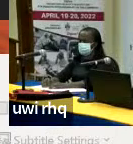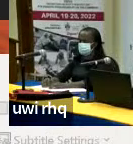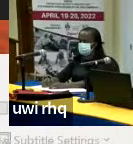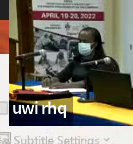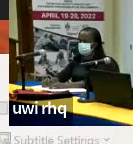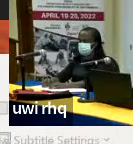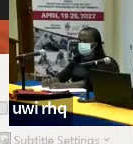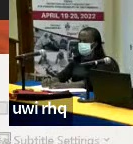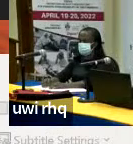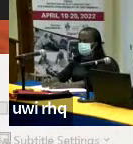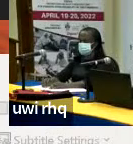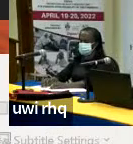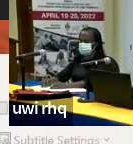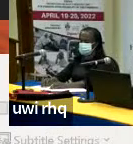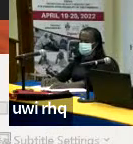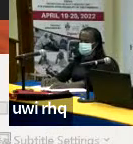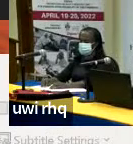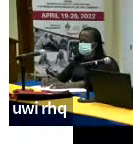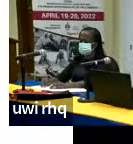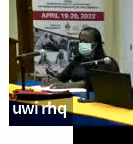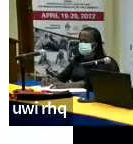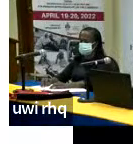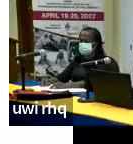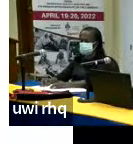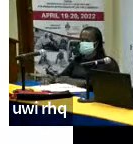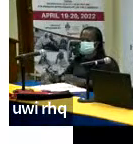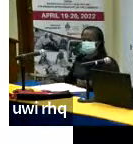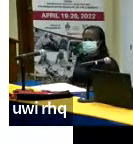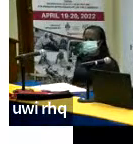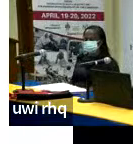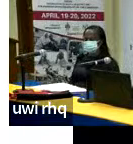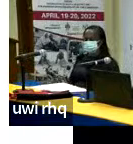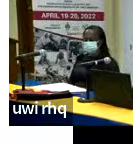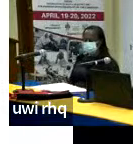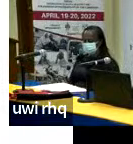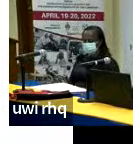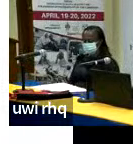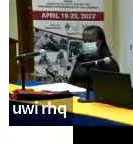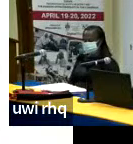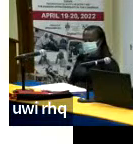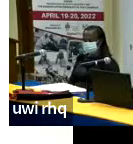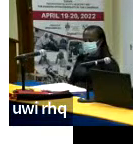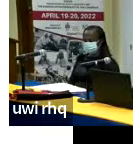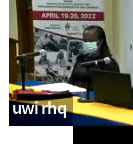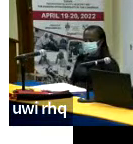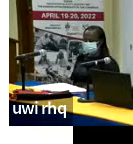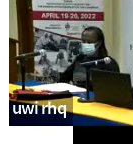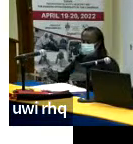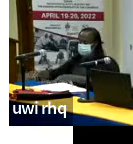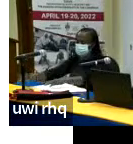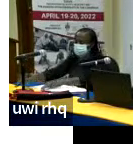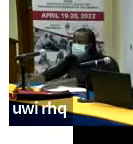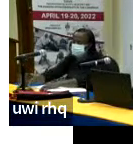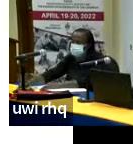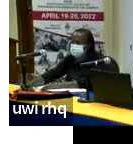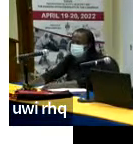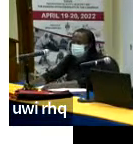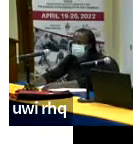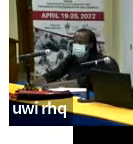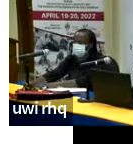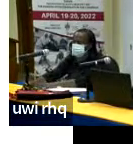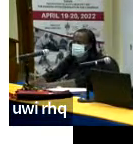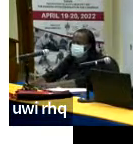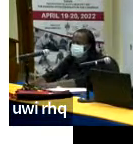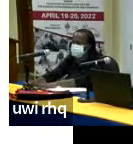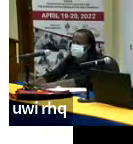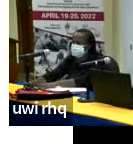on the situation of healthcare for persons with disabilities in the Commonwealth Caribbean. The research came